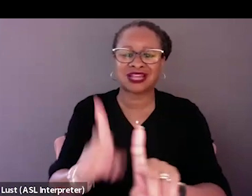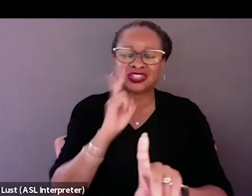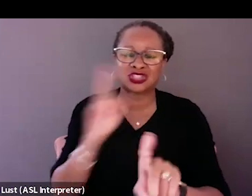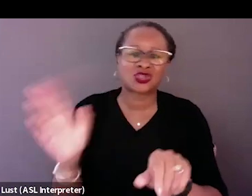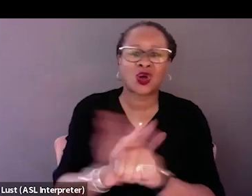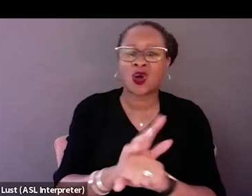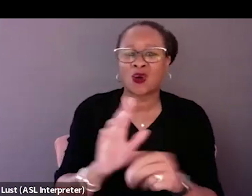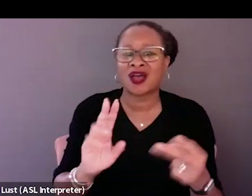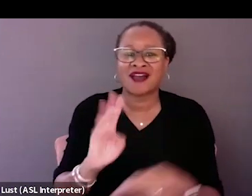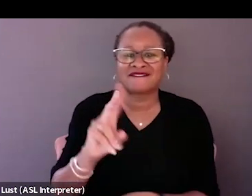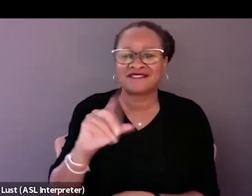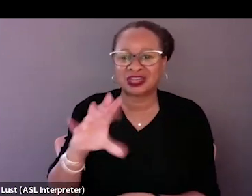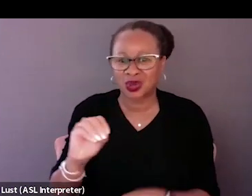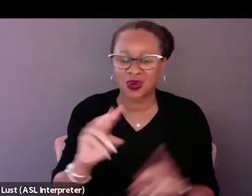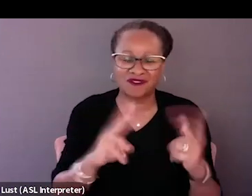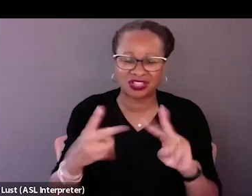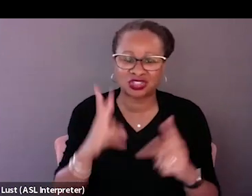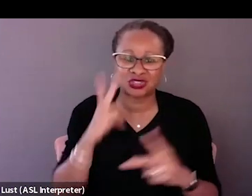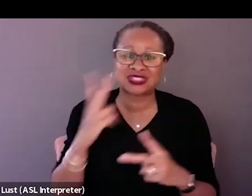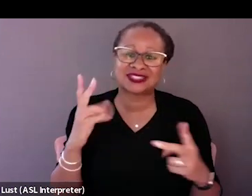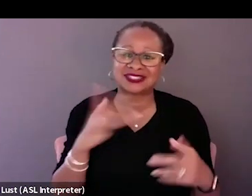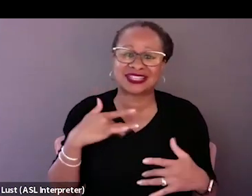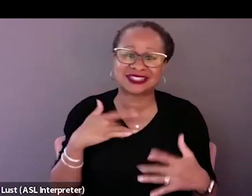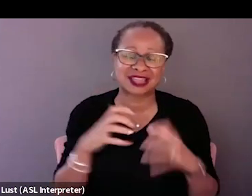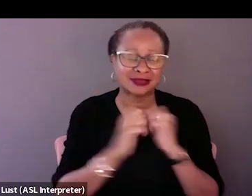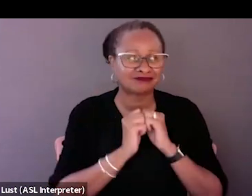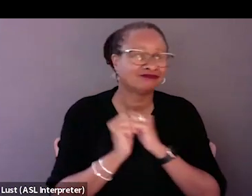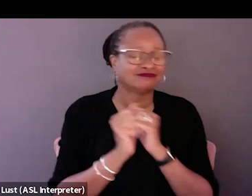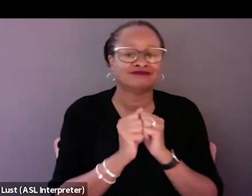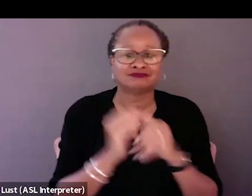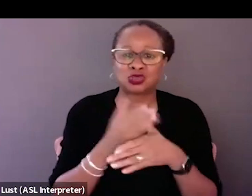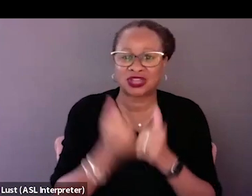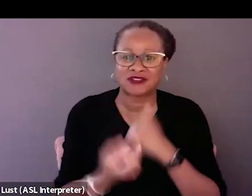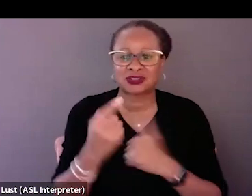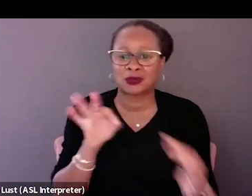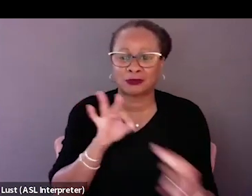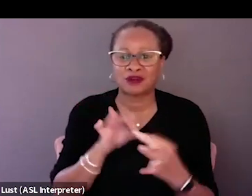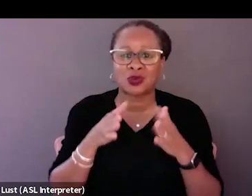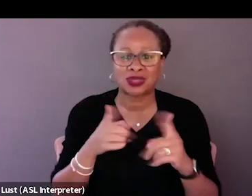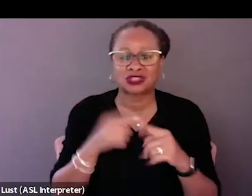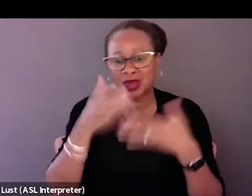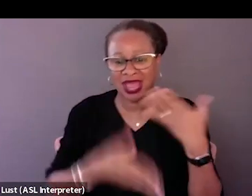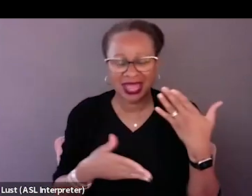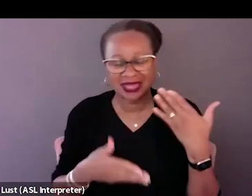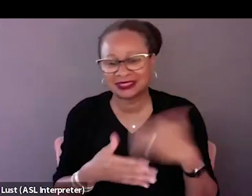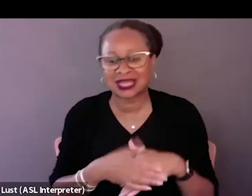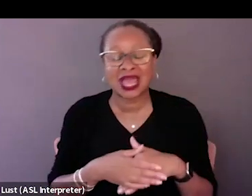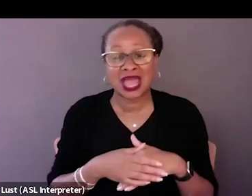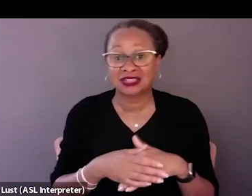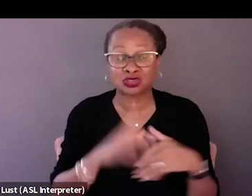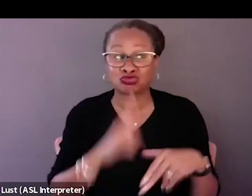and everyone together, and you sense that camaraderie between everyone. That was such a perfect way to end the film and to pay tribute to the layers